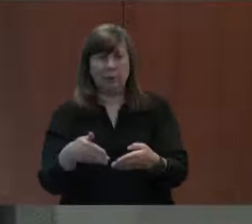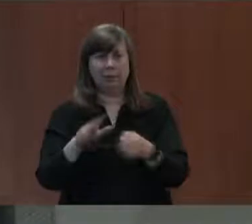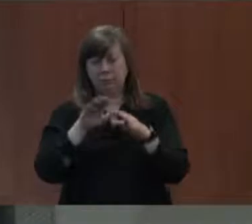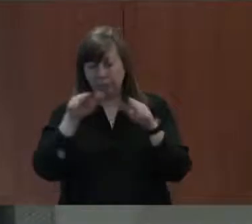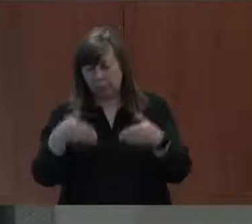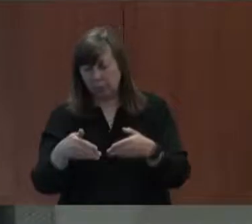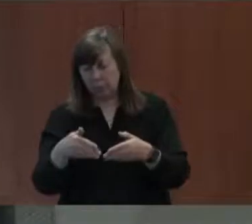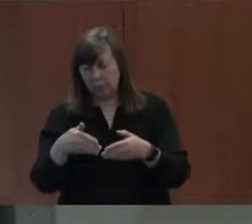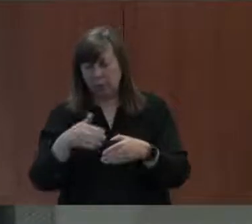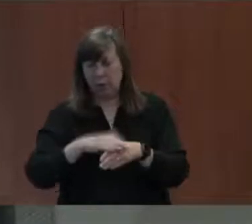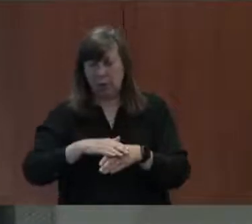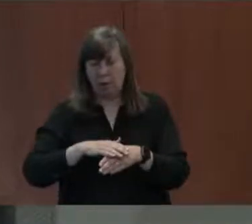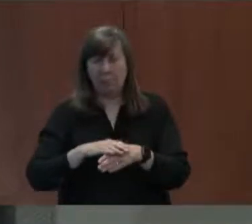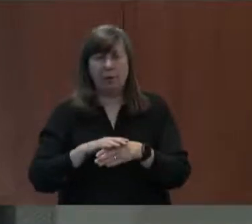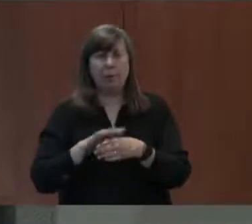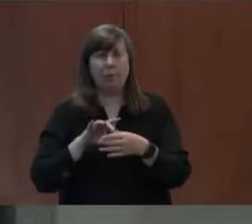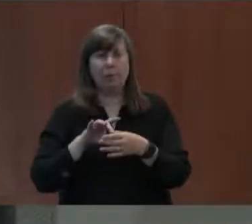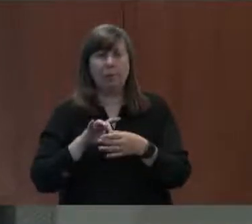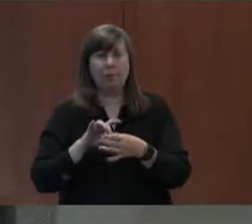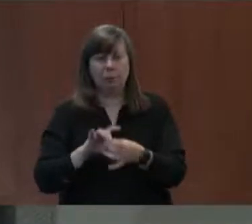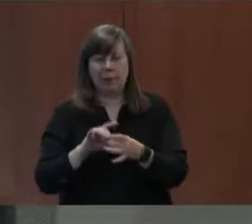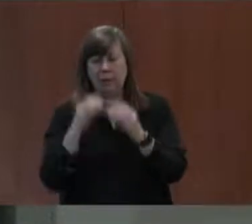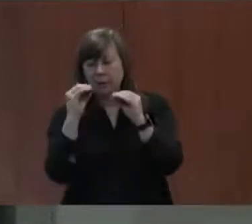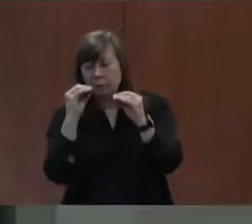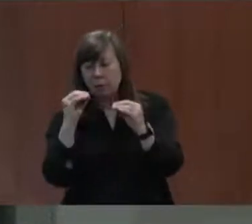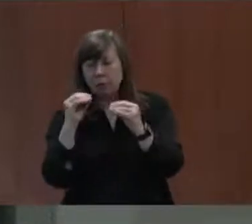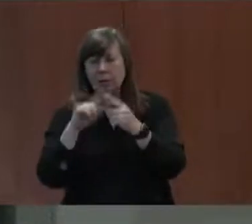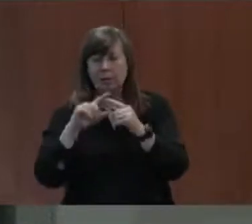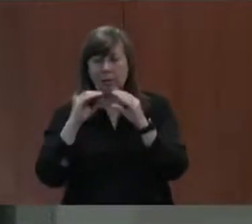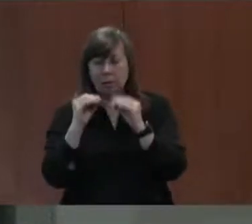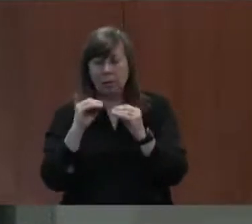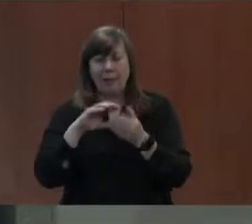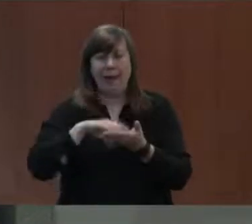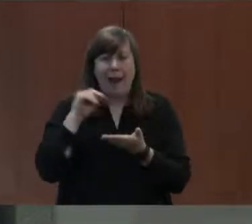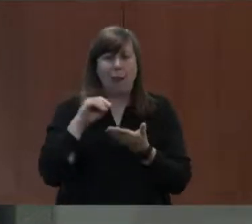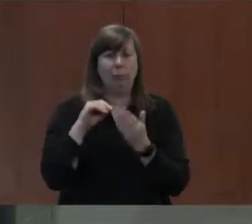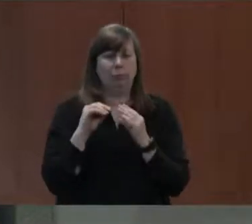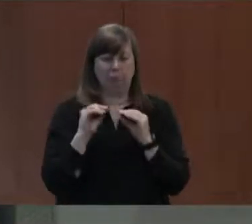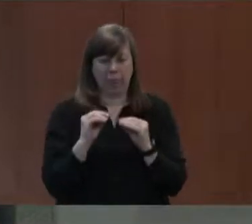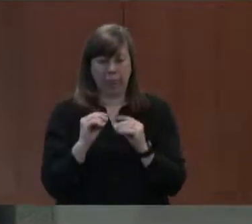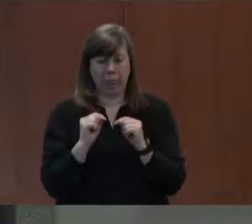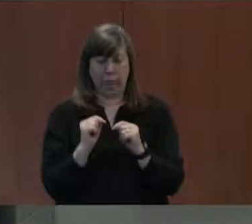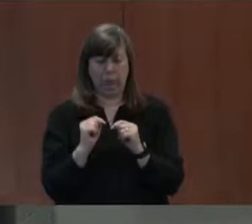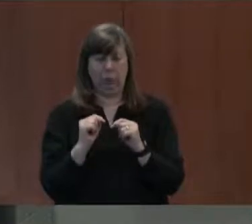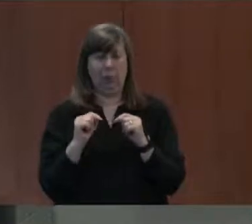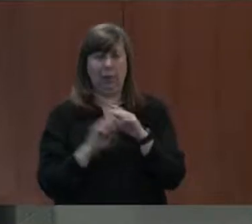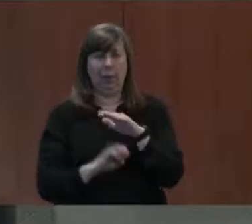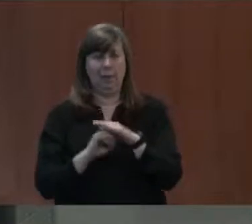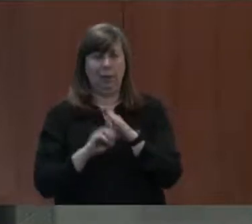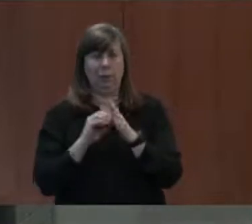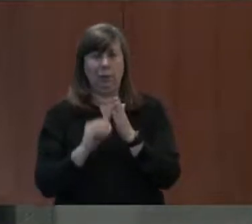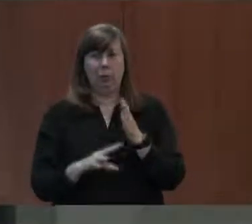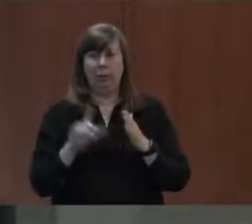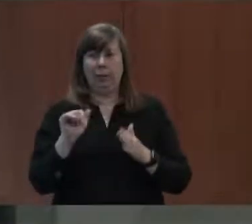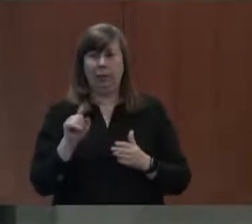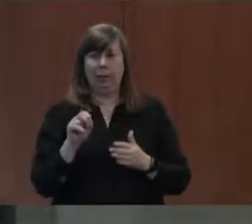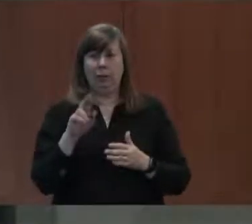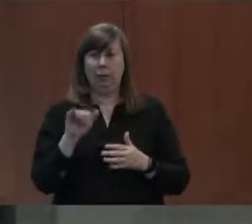centered around the related instruction of learning how to tutor elementary students in literacy. Thank